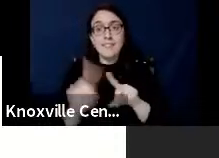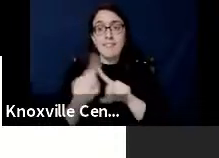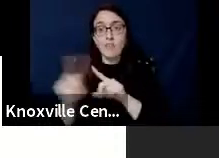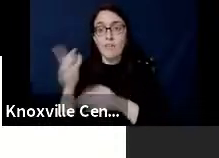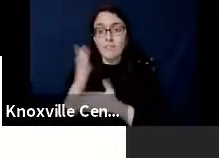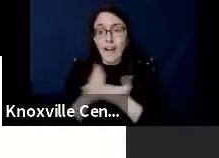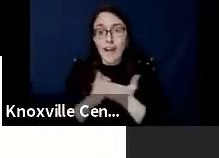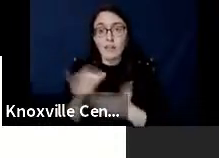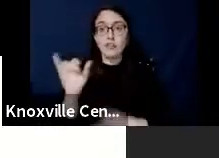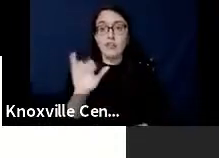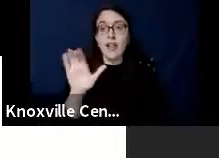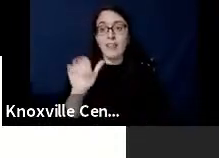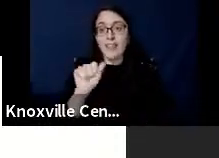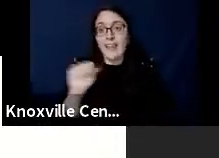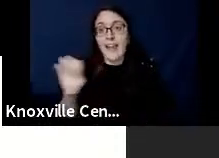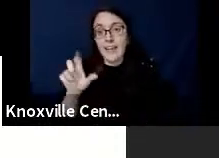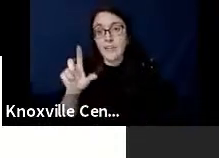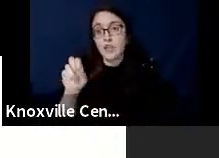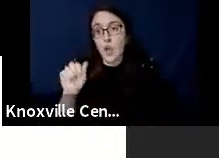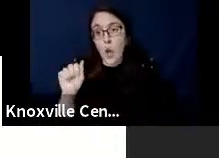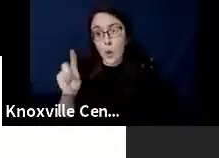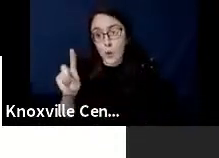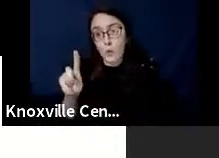the caseload. And so